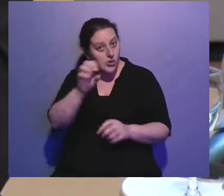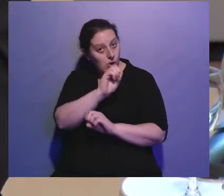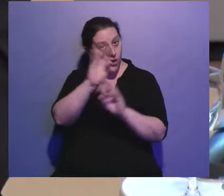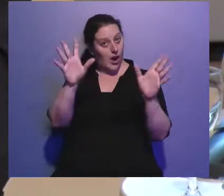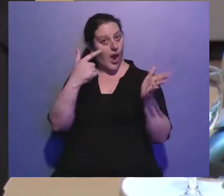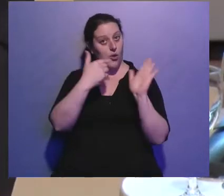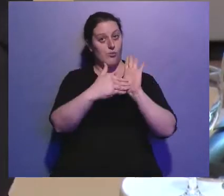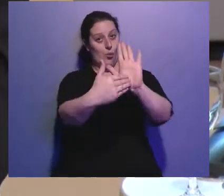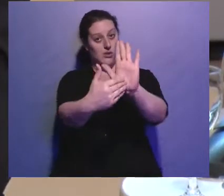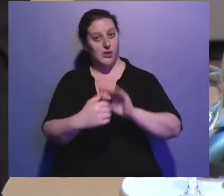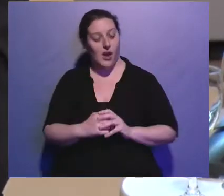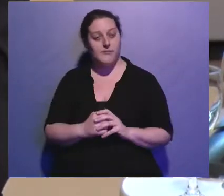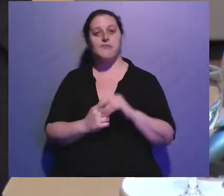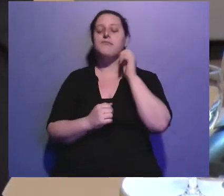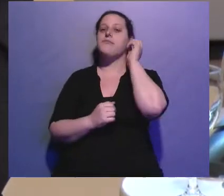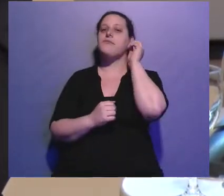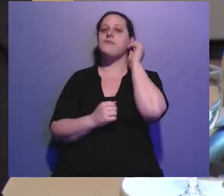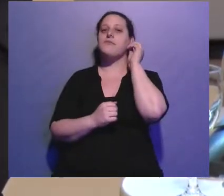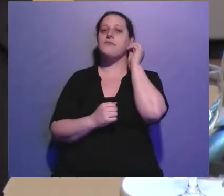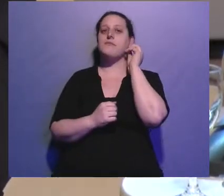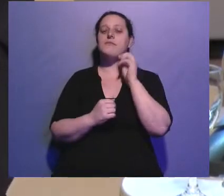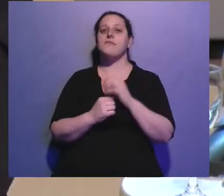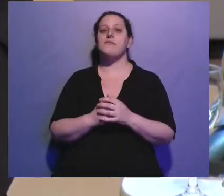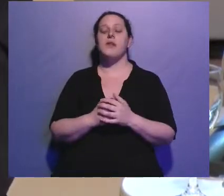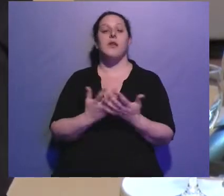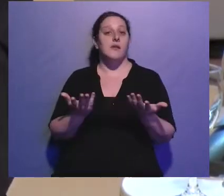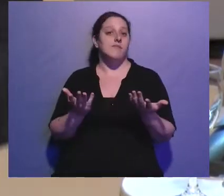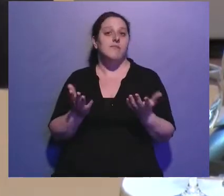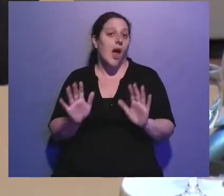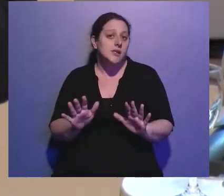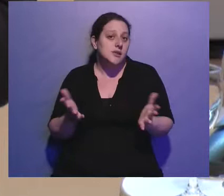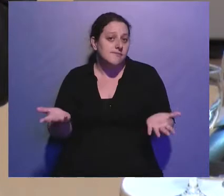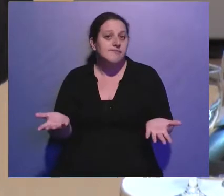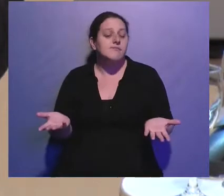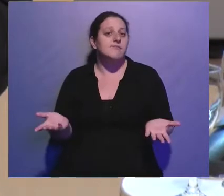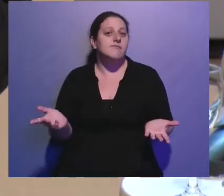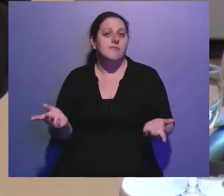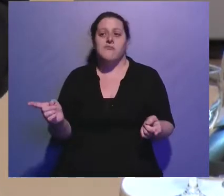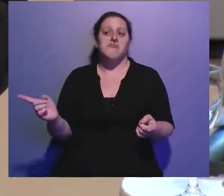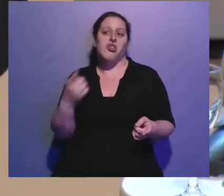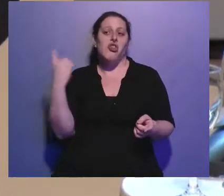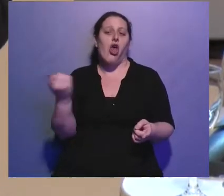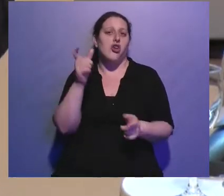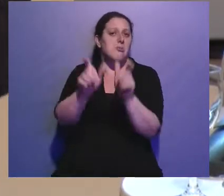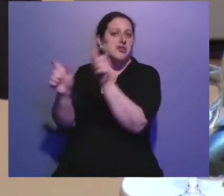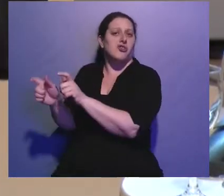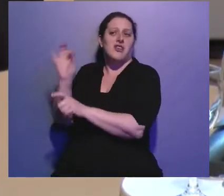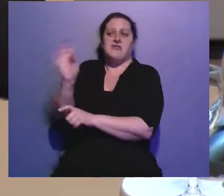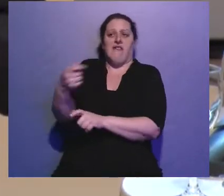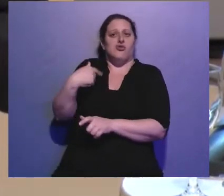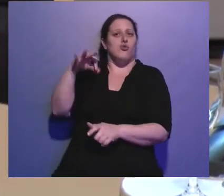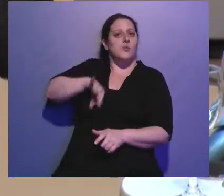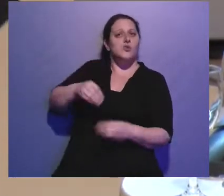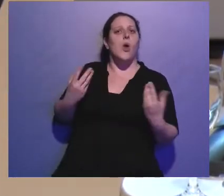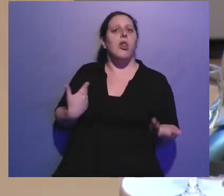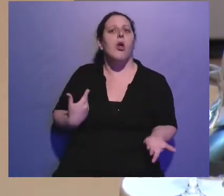how much they make, how much they earn, as my colleague has just said. And this is what happens. Everybody knows how